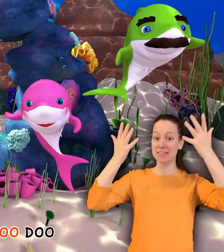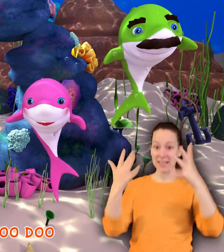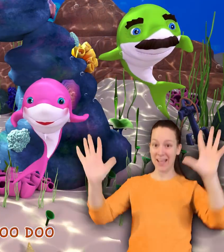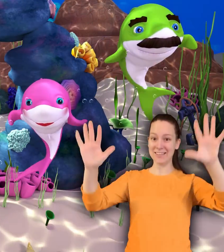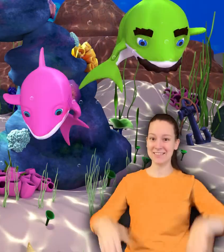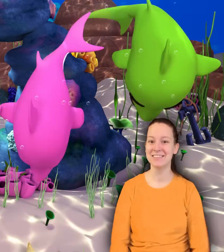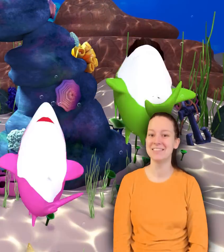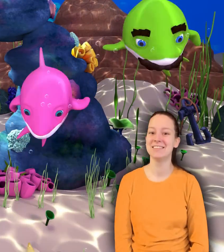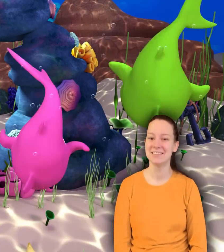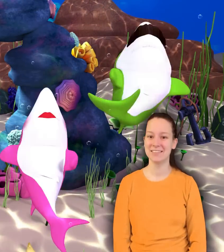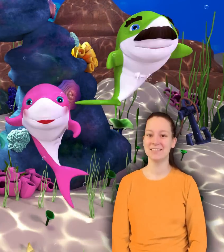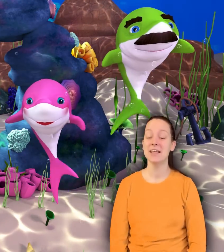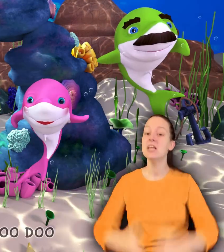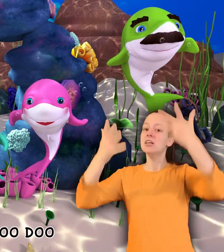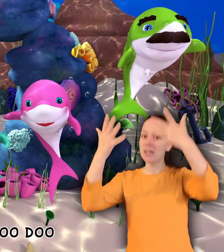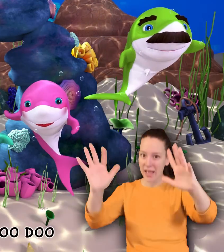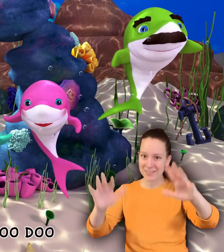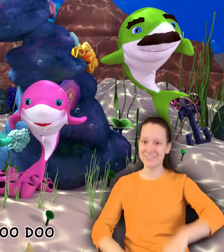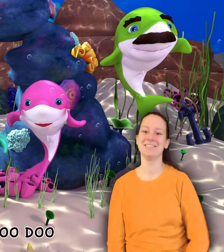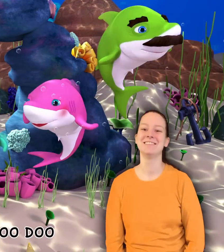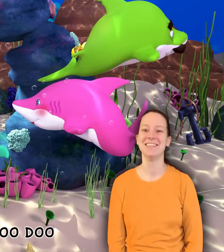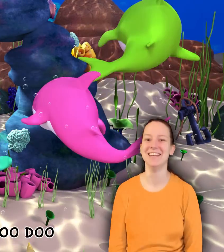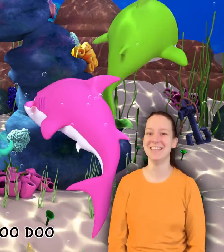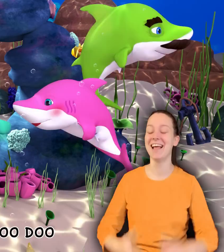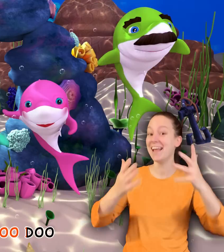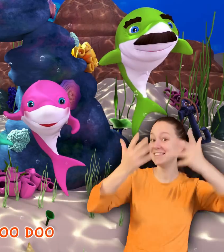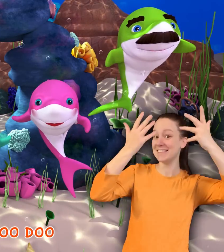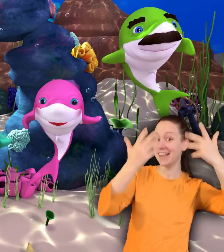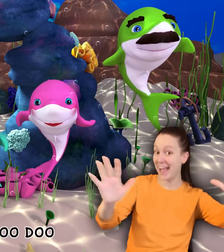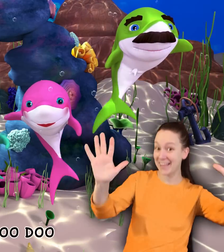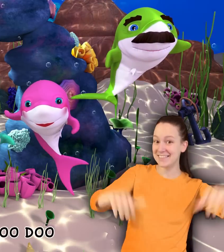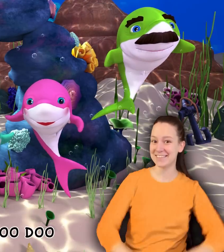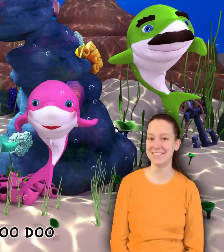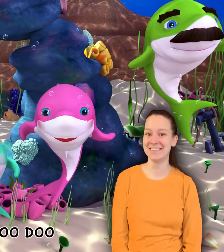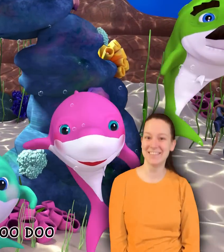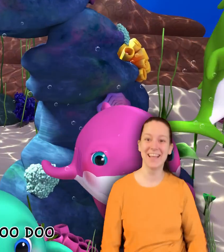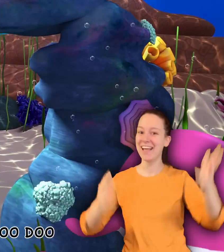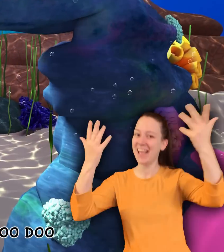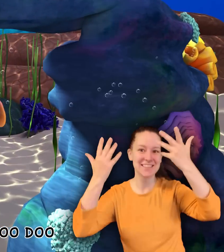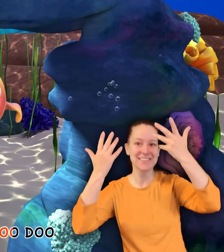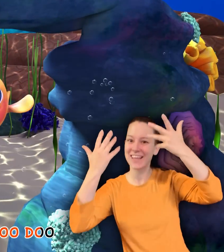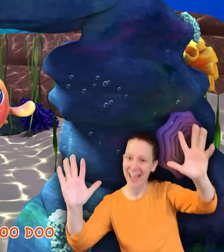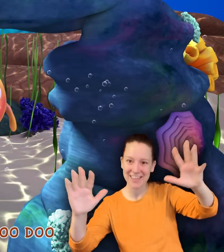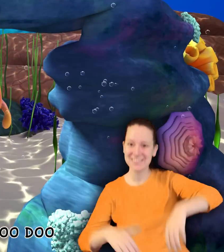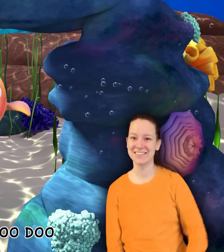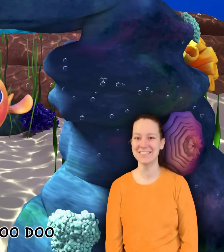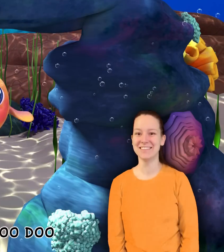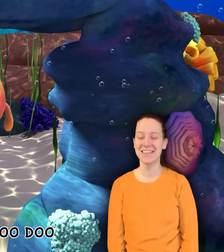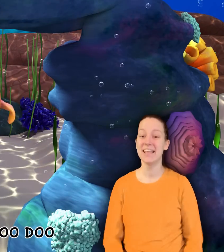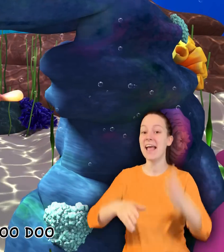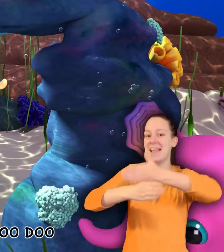do it's the end it's the it's the end it's